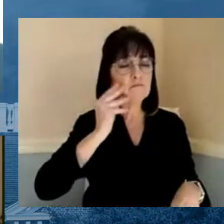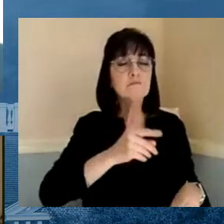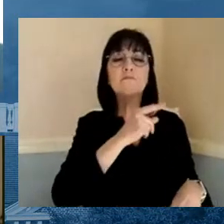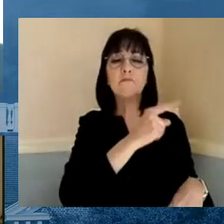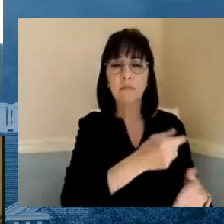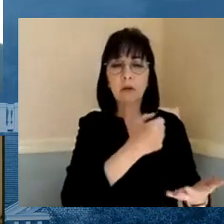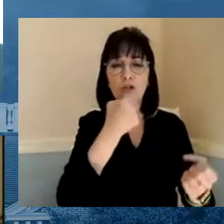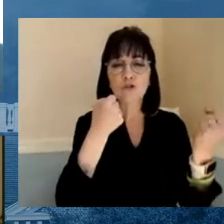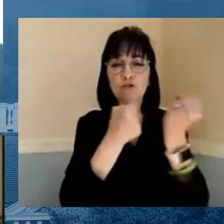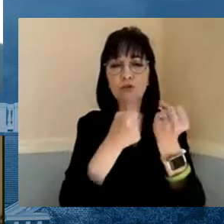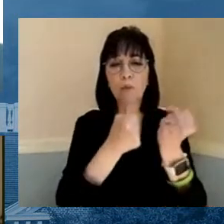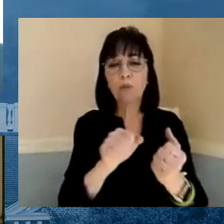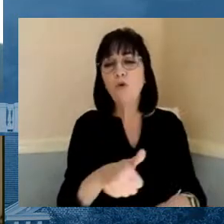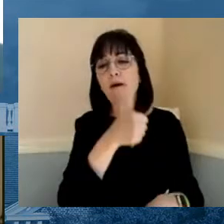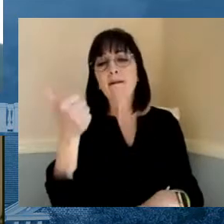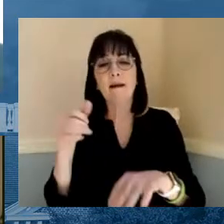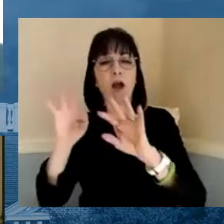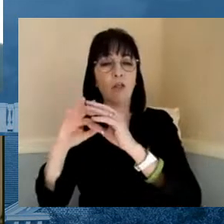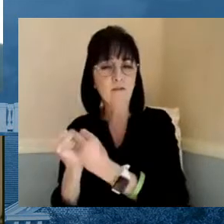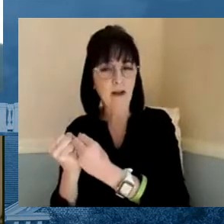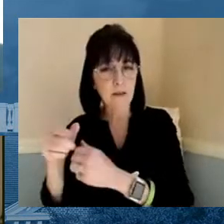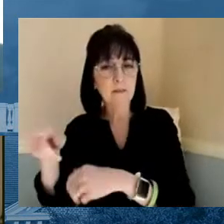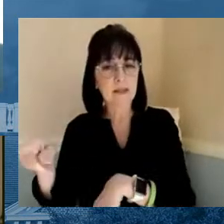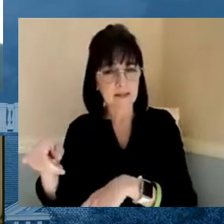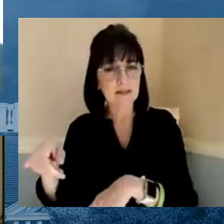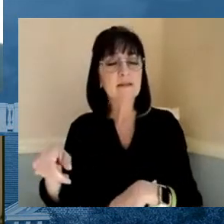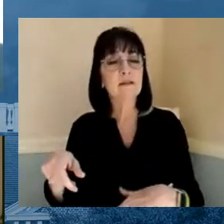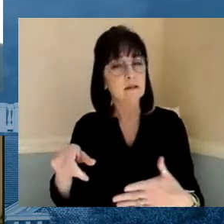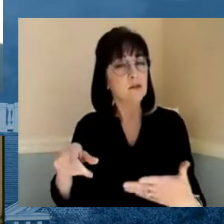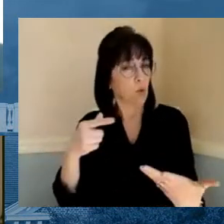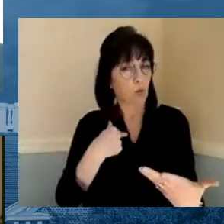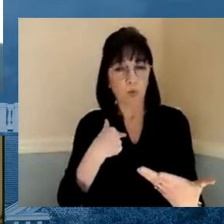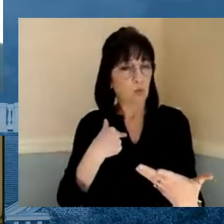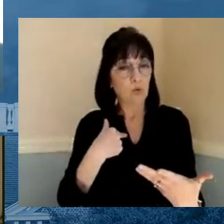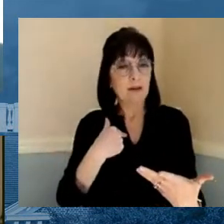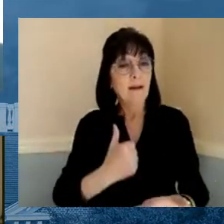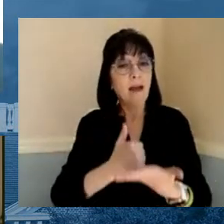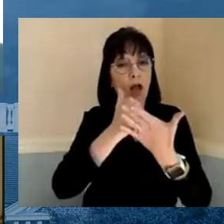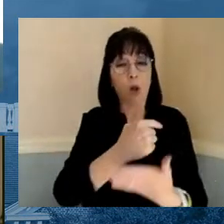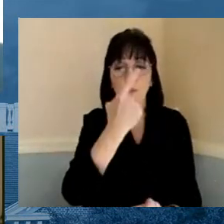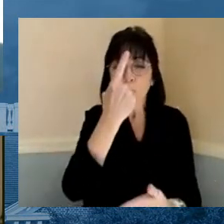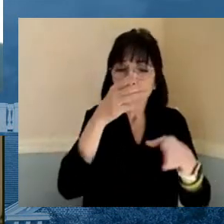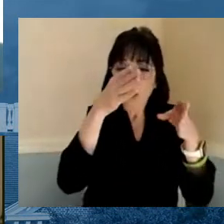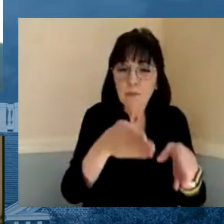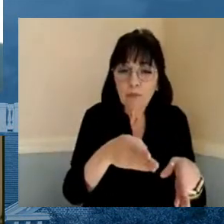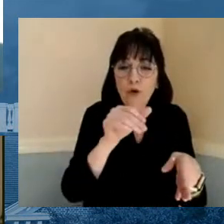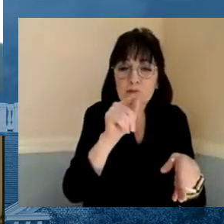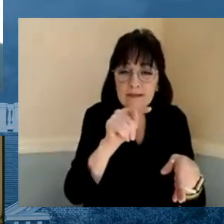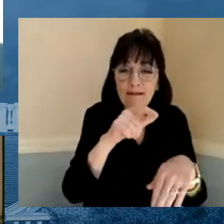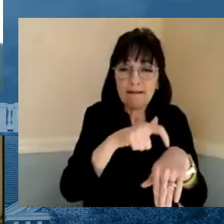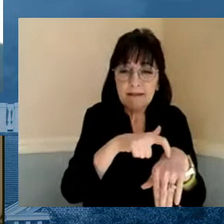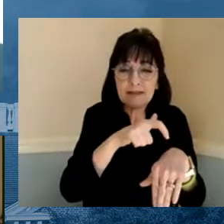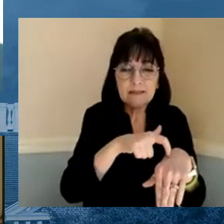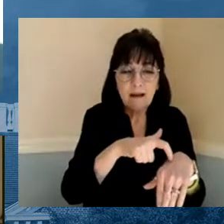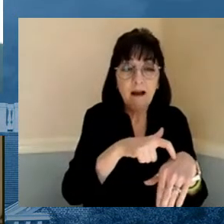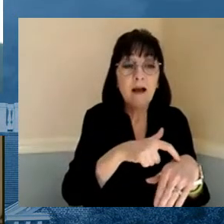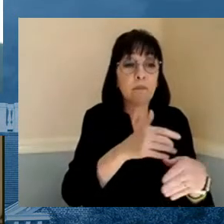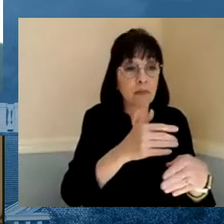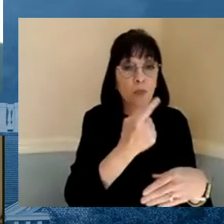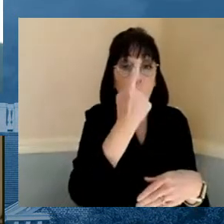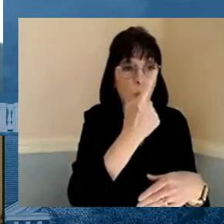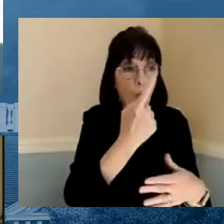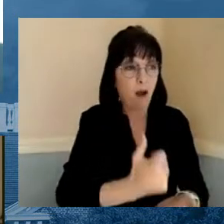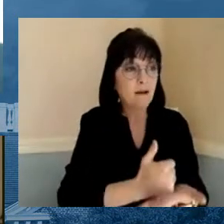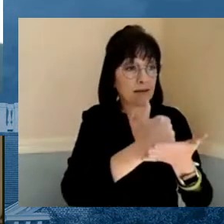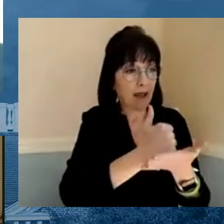but we do one community at a time. We touch one person at a time. And through our ACT program, we have families touching each other in a